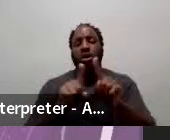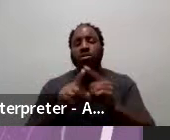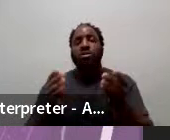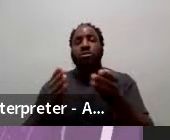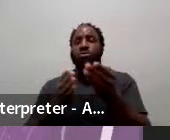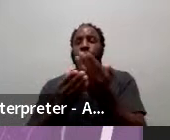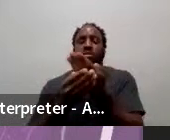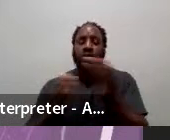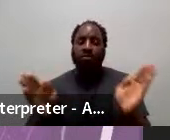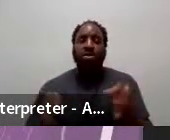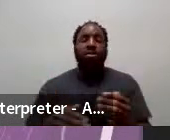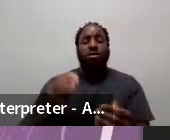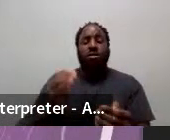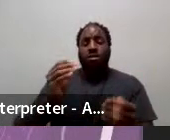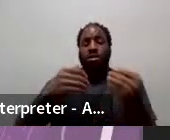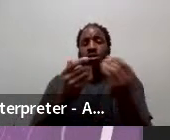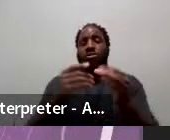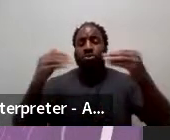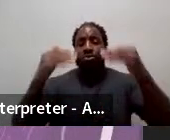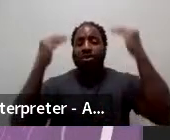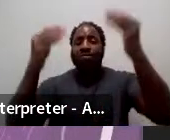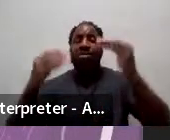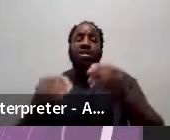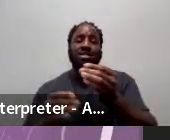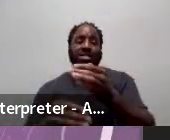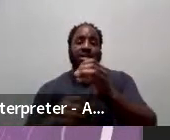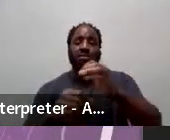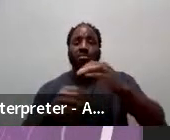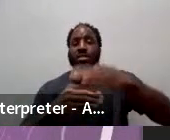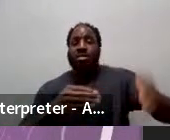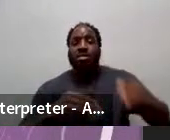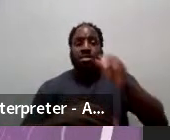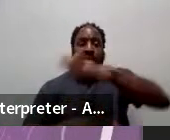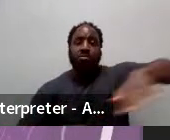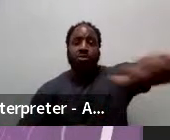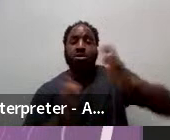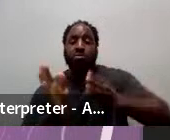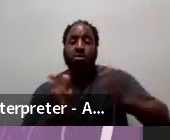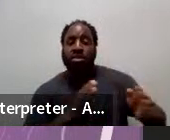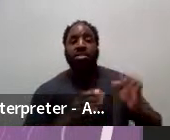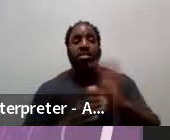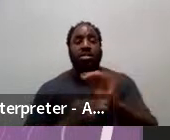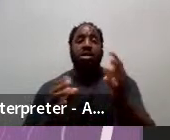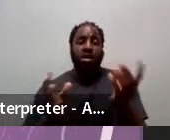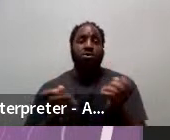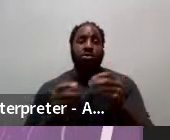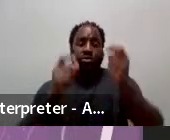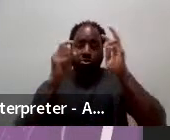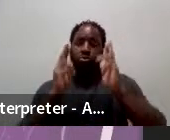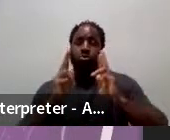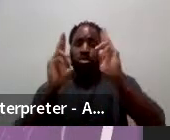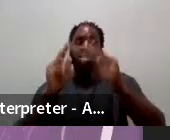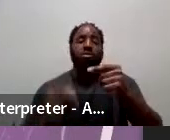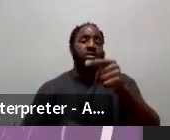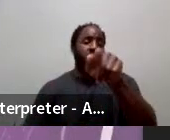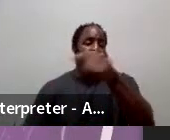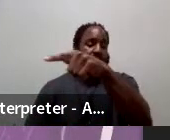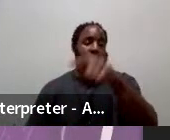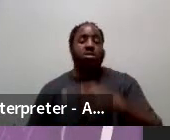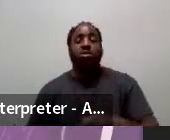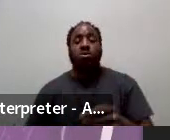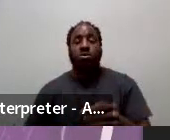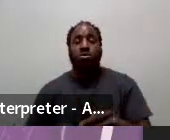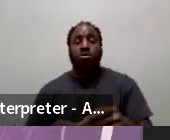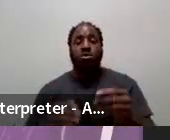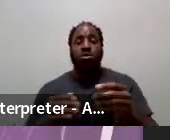how to advance neighborhood plans. And I do want to recognize their incredibly